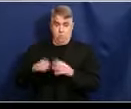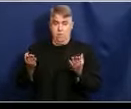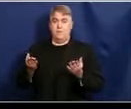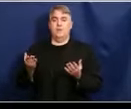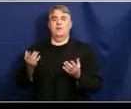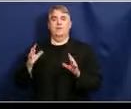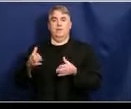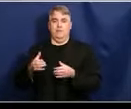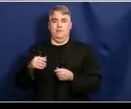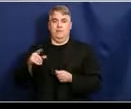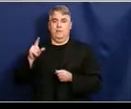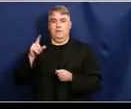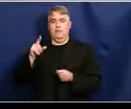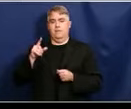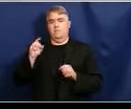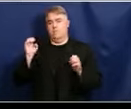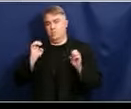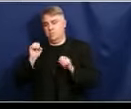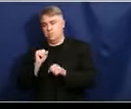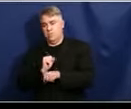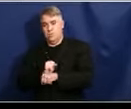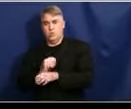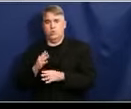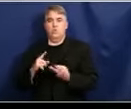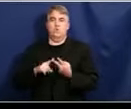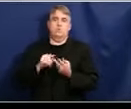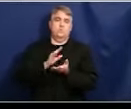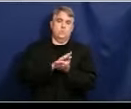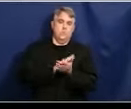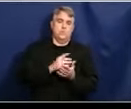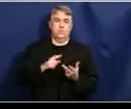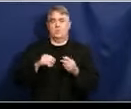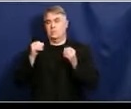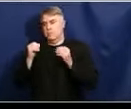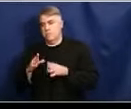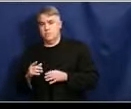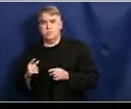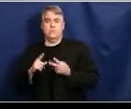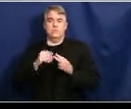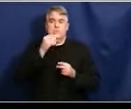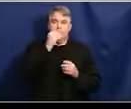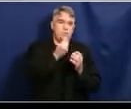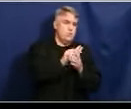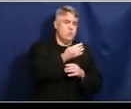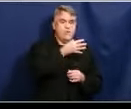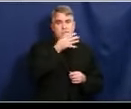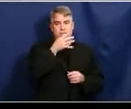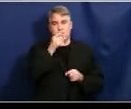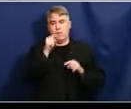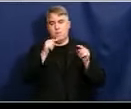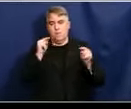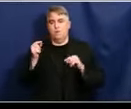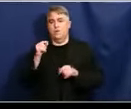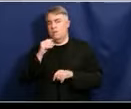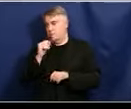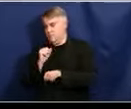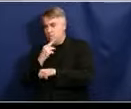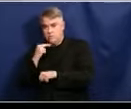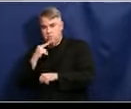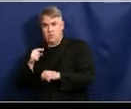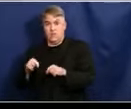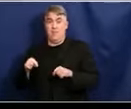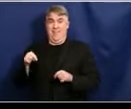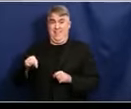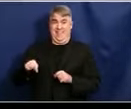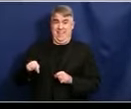sectors: emergency services, education and child care, and food and agriculture. And on Monday, we plan to open up 16 years of